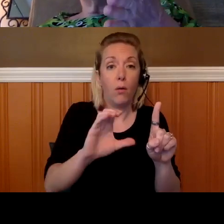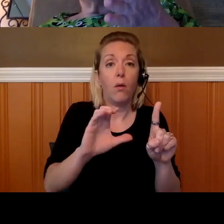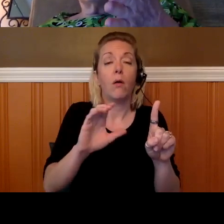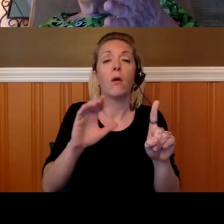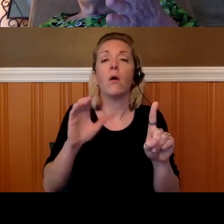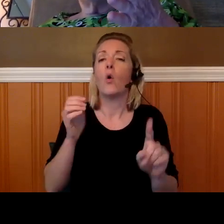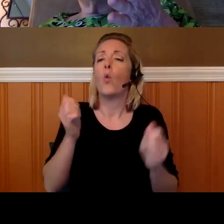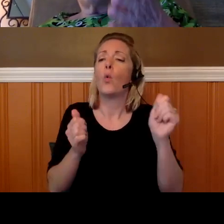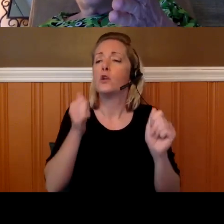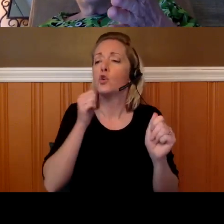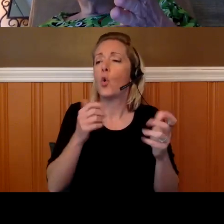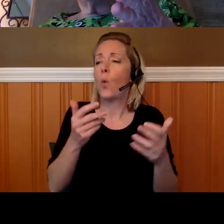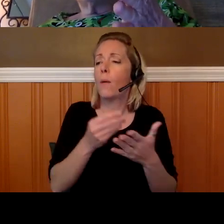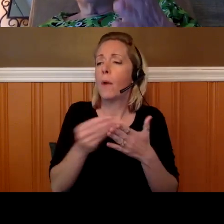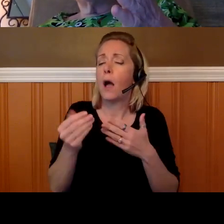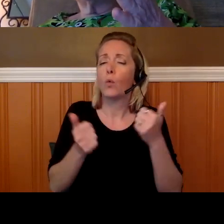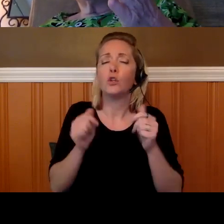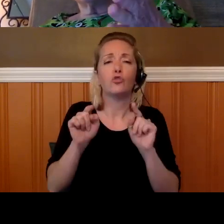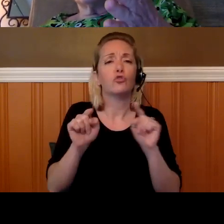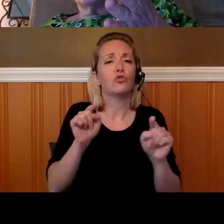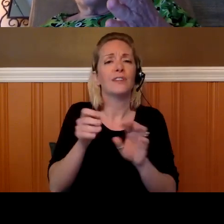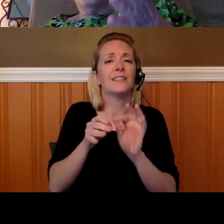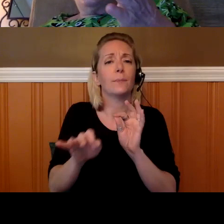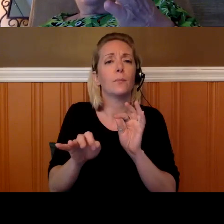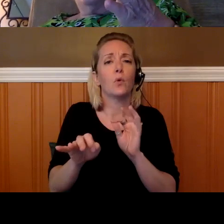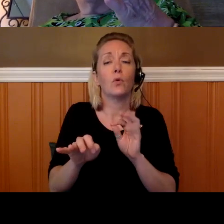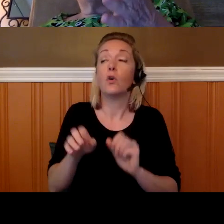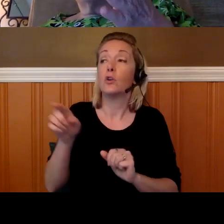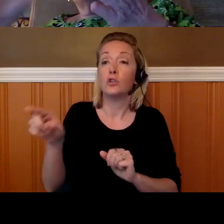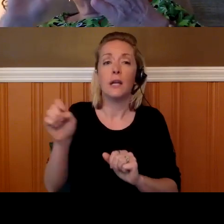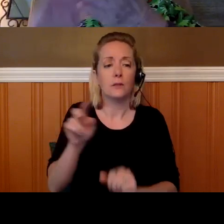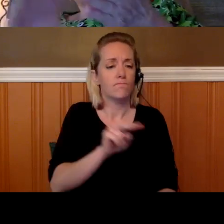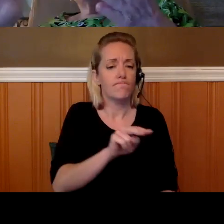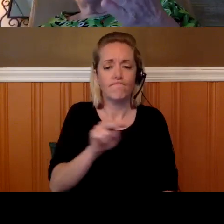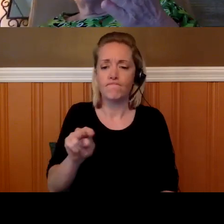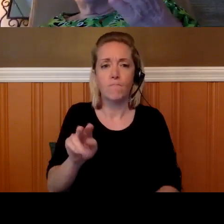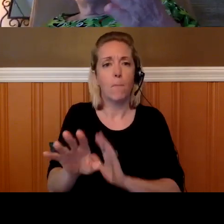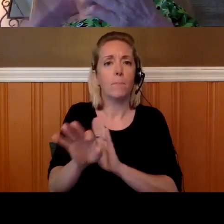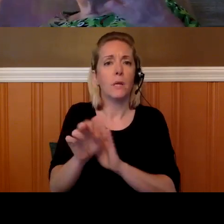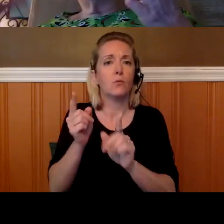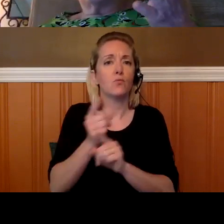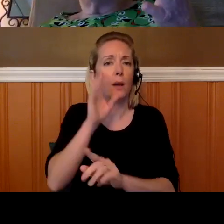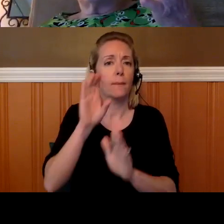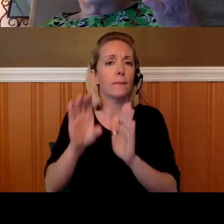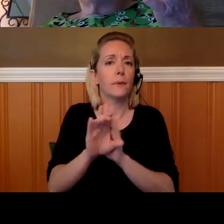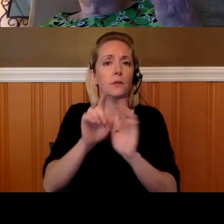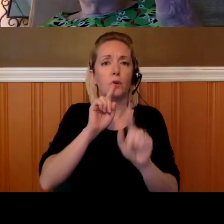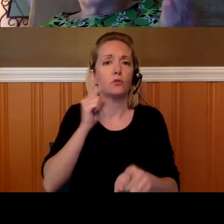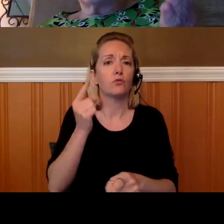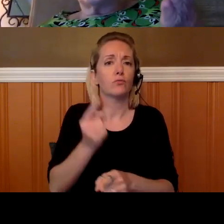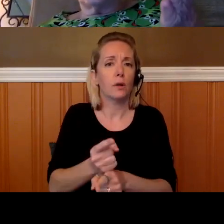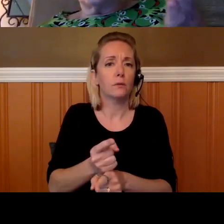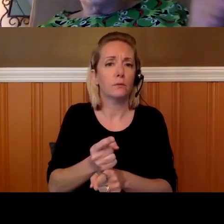buy when she went to the store? And Marin would need to show me the right picture to answer the question.